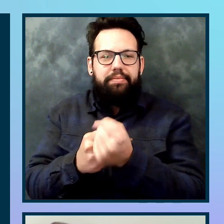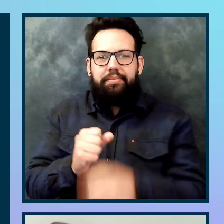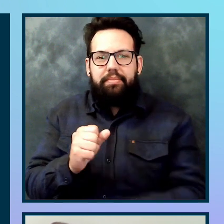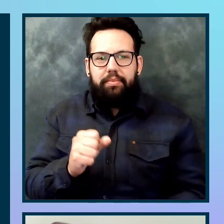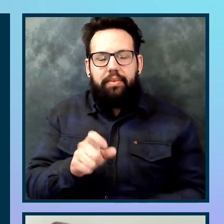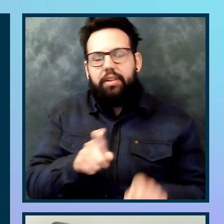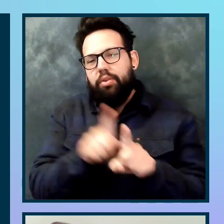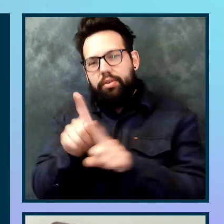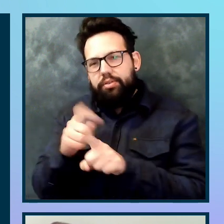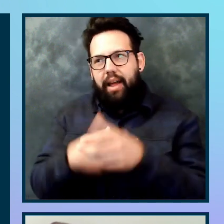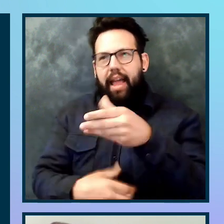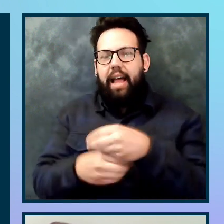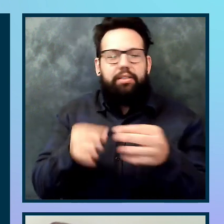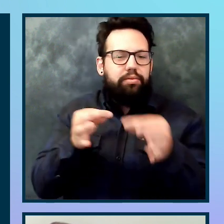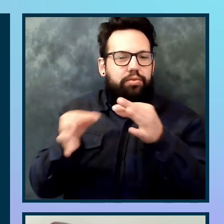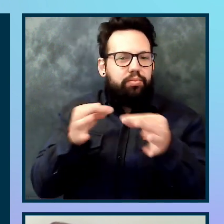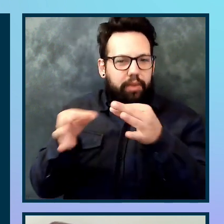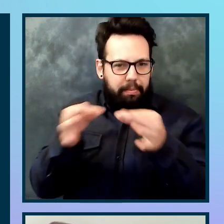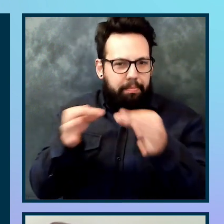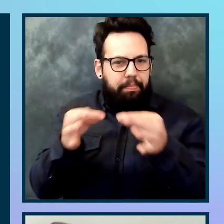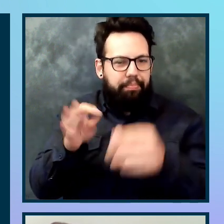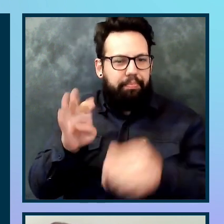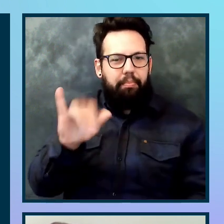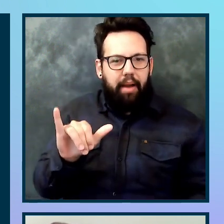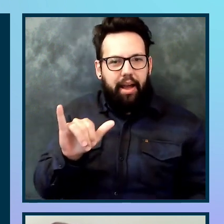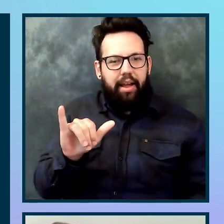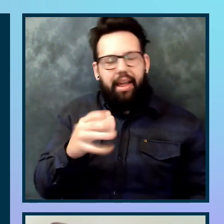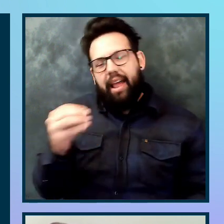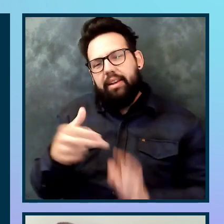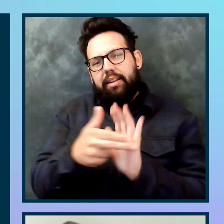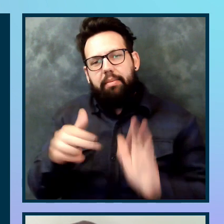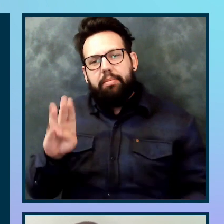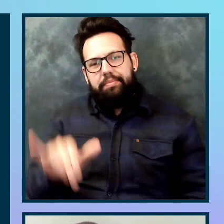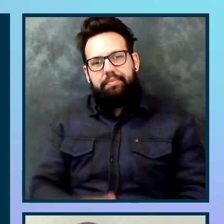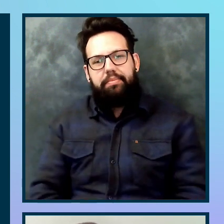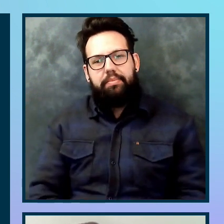add in the aria described by and aria labeled by or aria label.